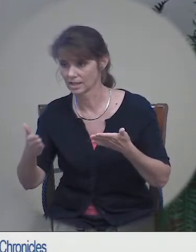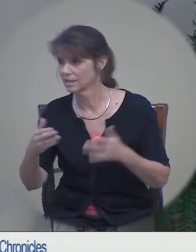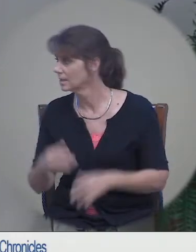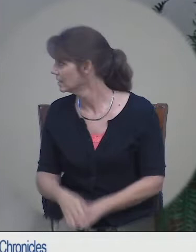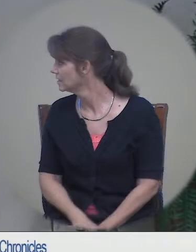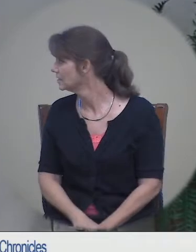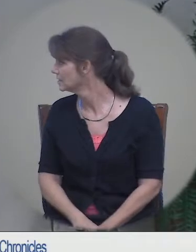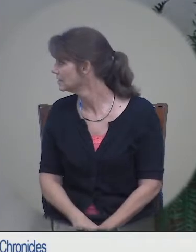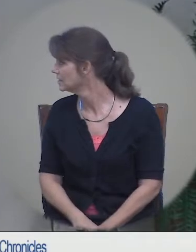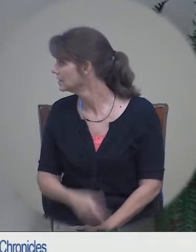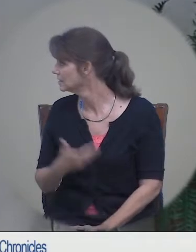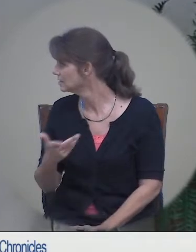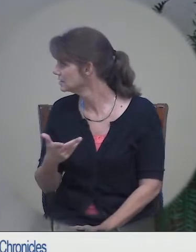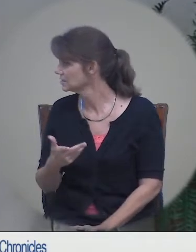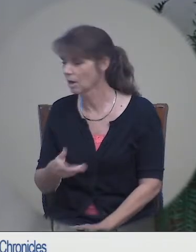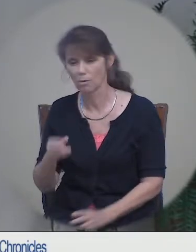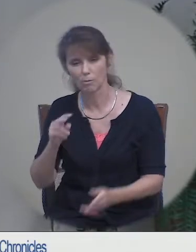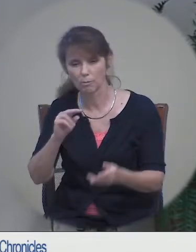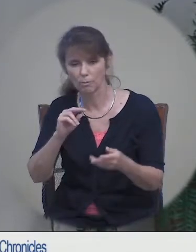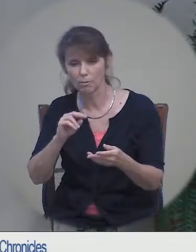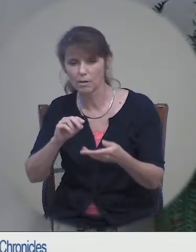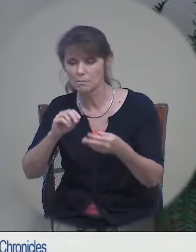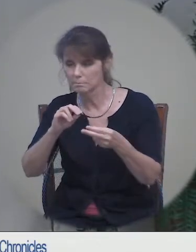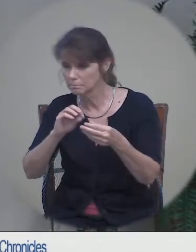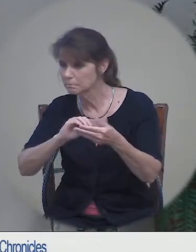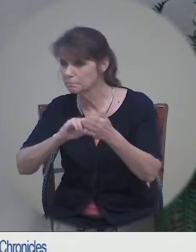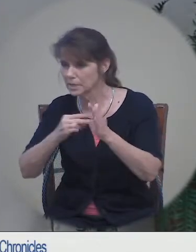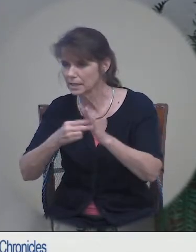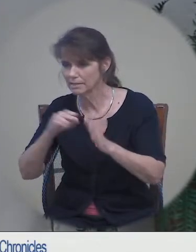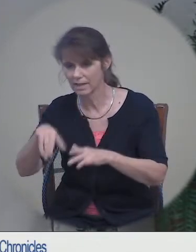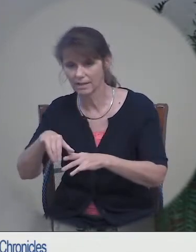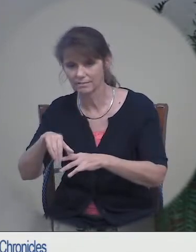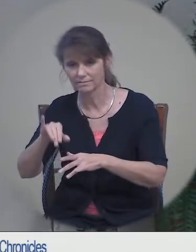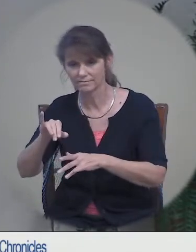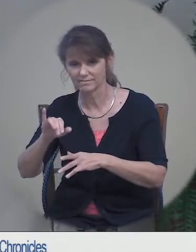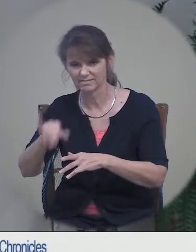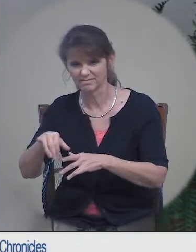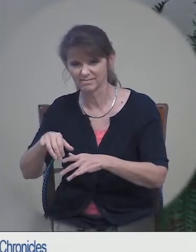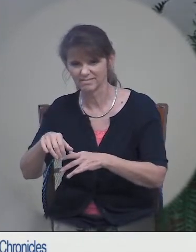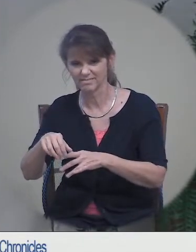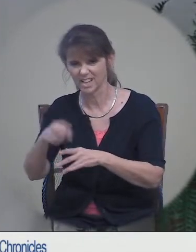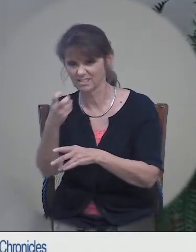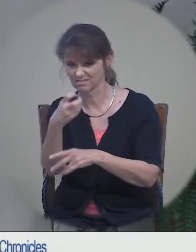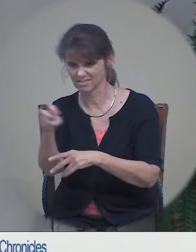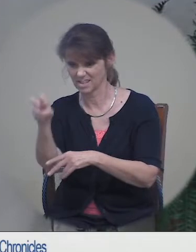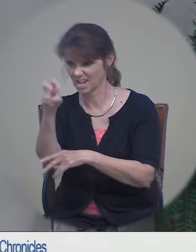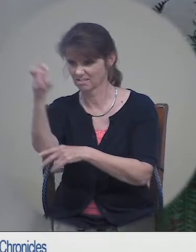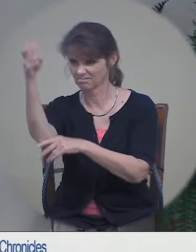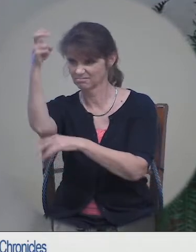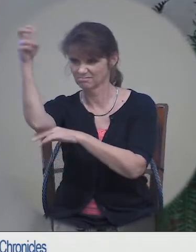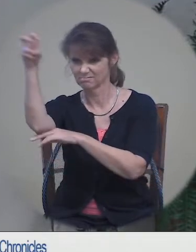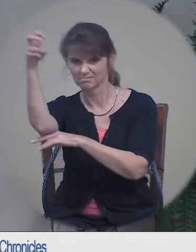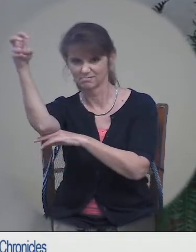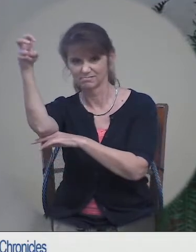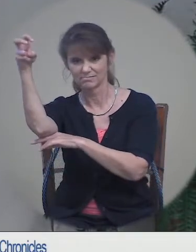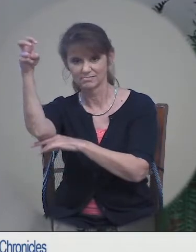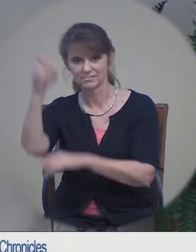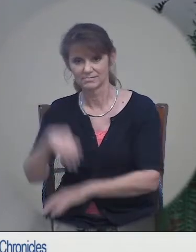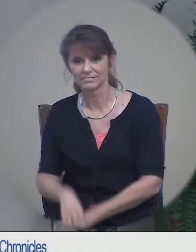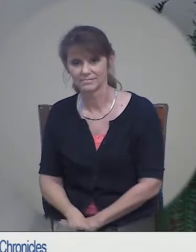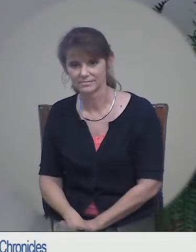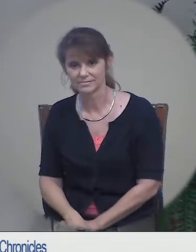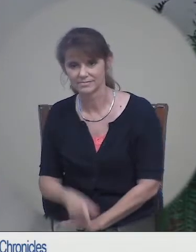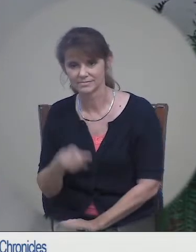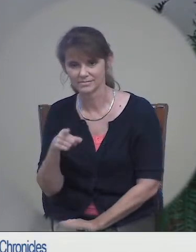text, but it's almost a play on words. That's what this thing was. And you know, he took this piece of metal that was an object